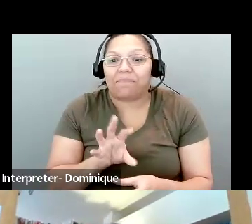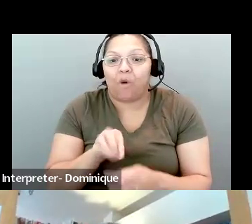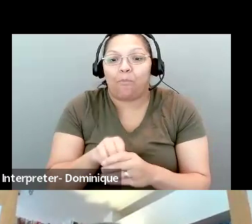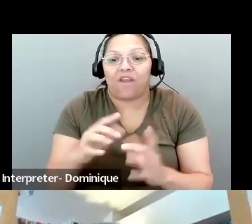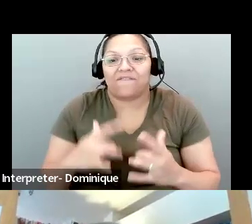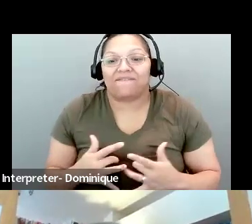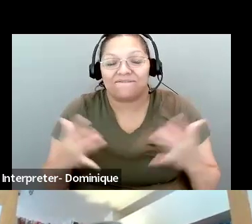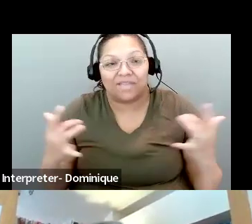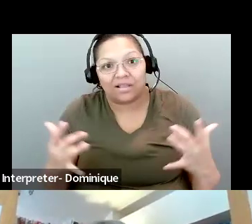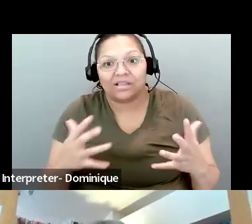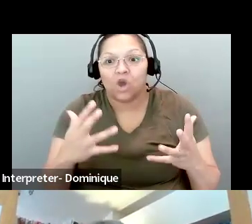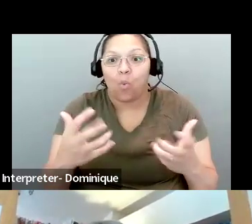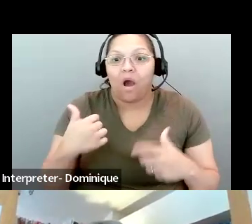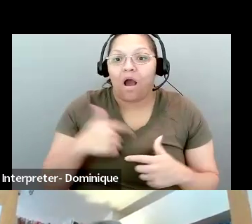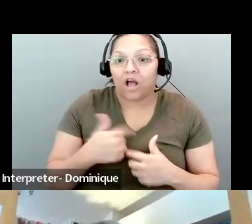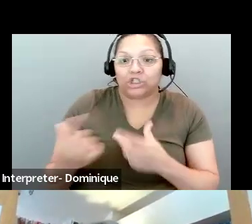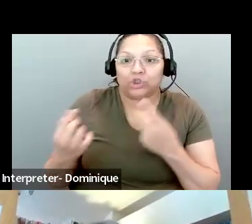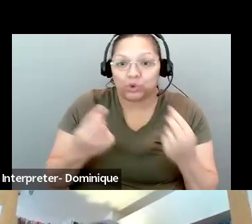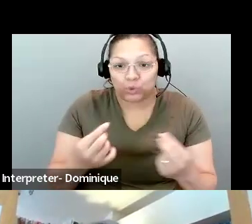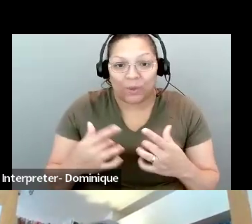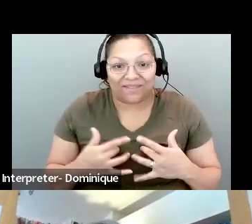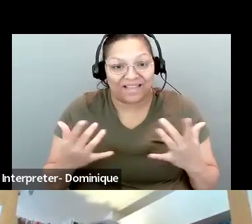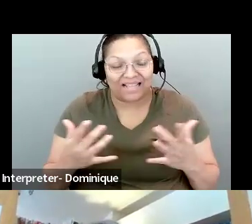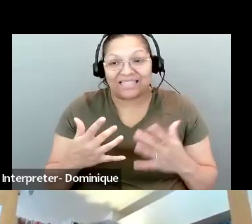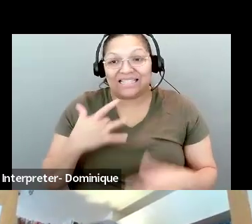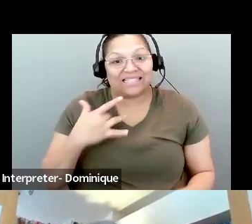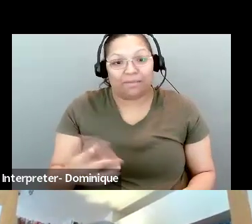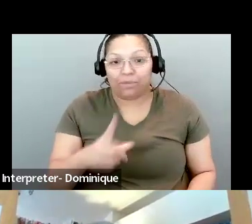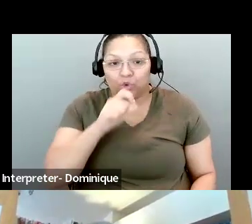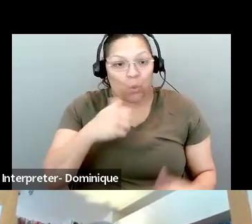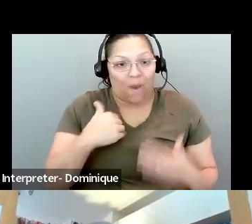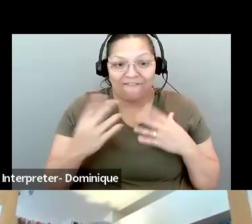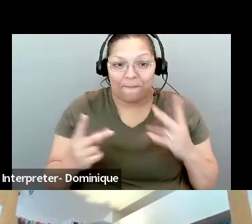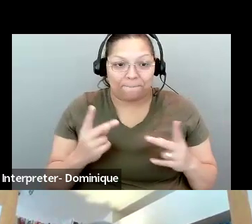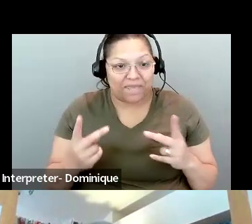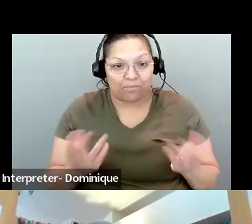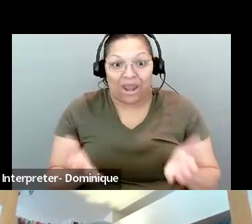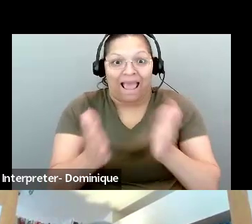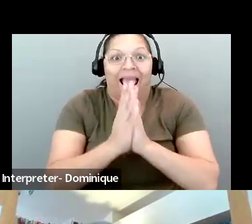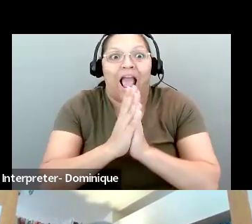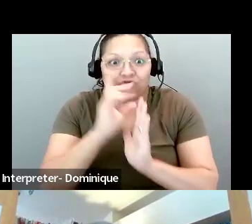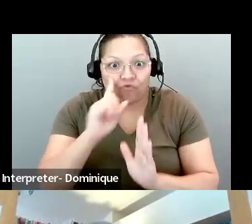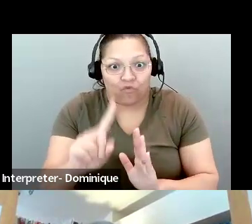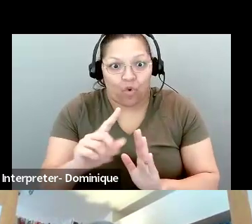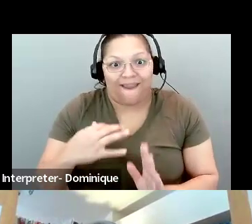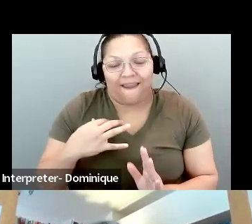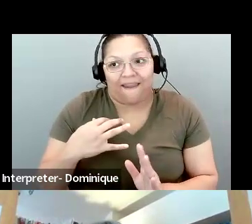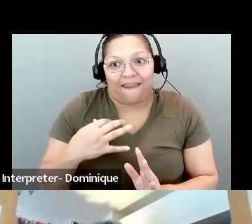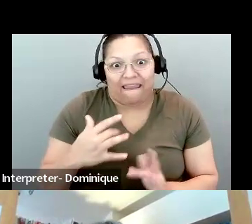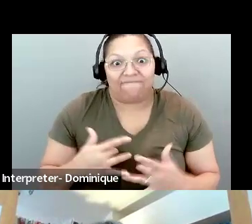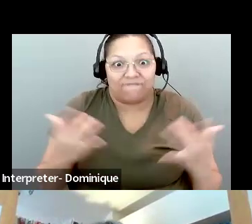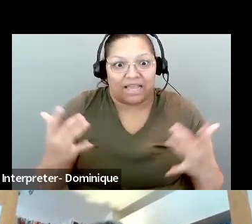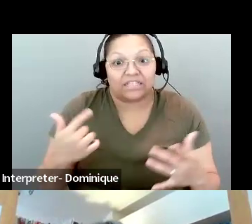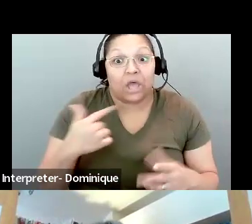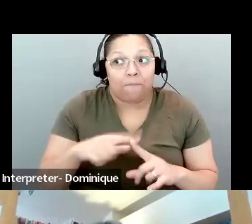and wanting us to do events. And normally you don't have people asking for events to be done. So, and we have one coming up on Thursday.